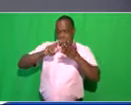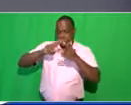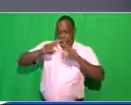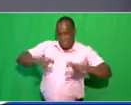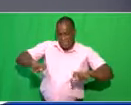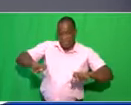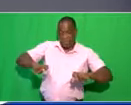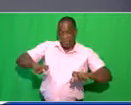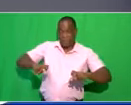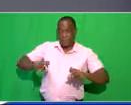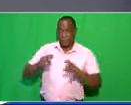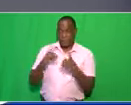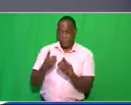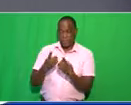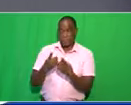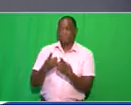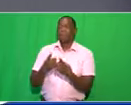throughout Trinidad and Tobago,